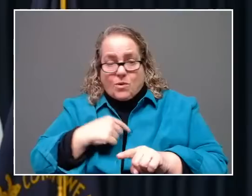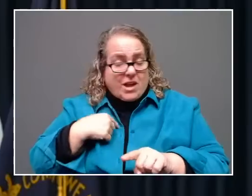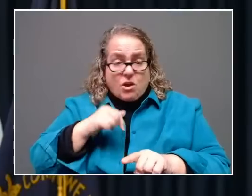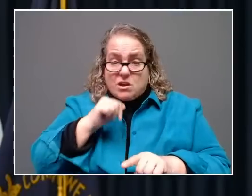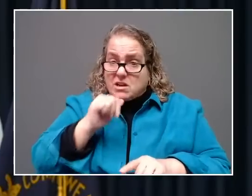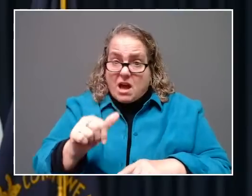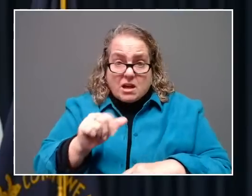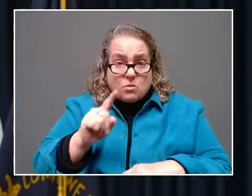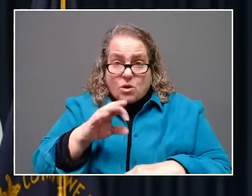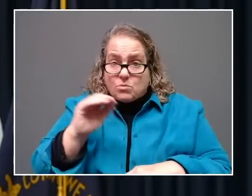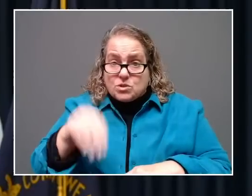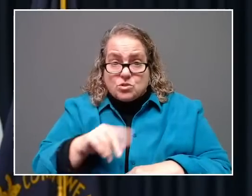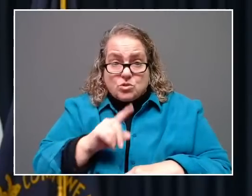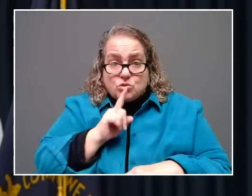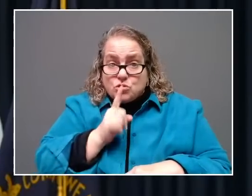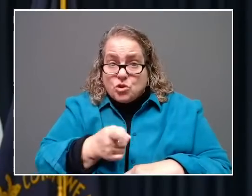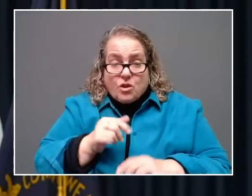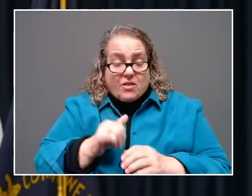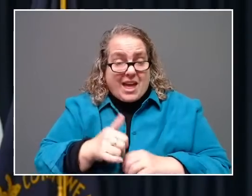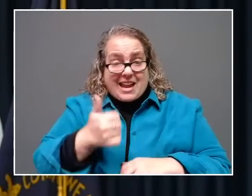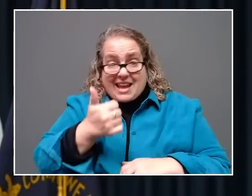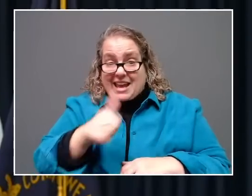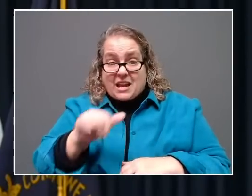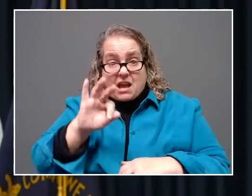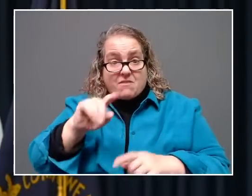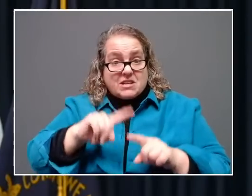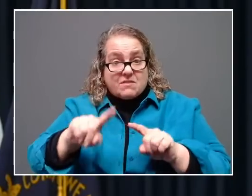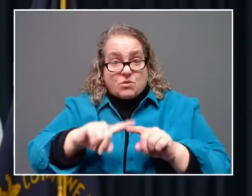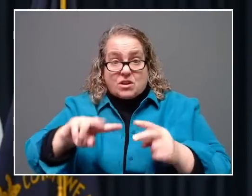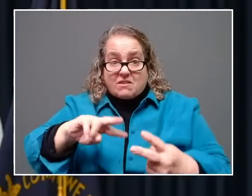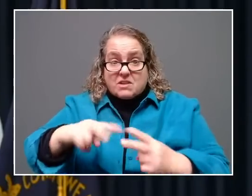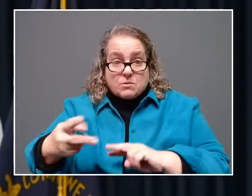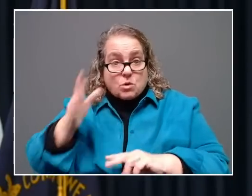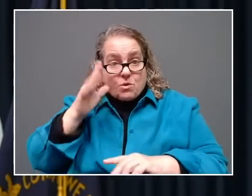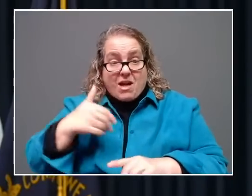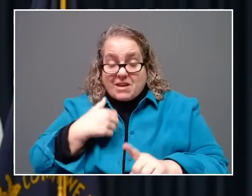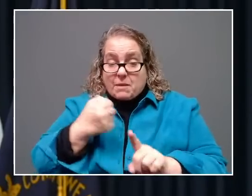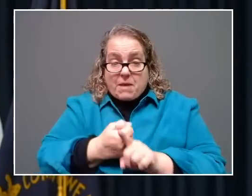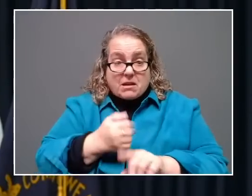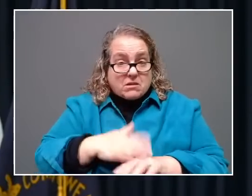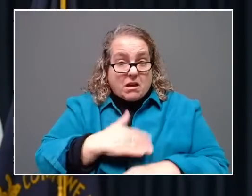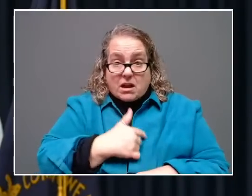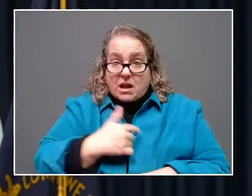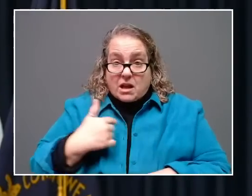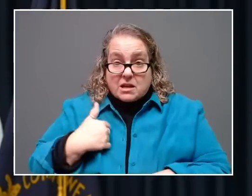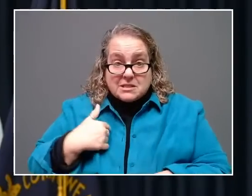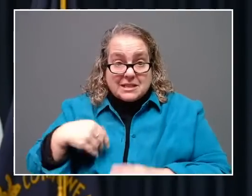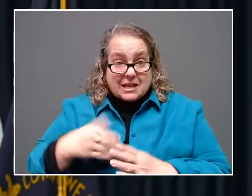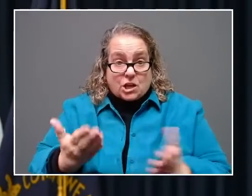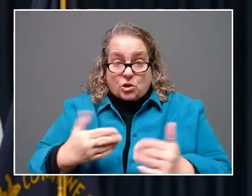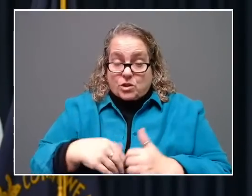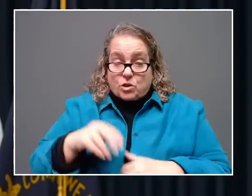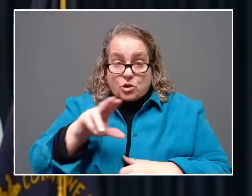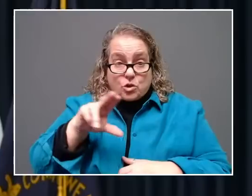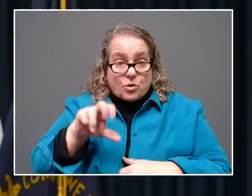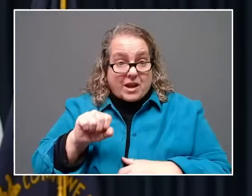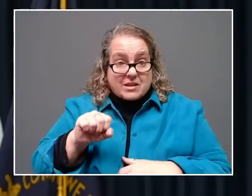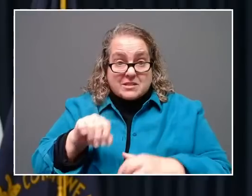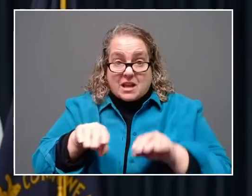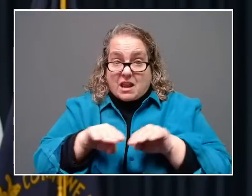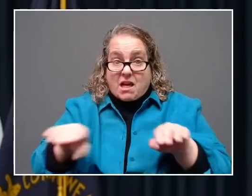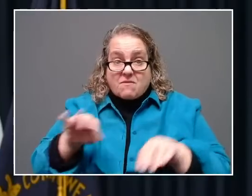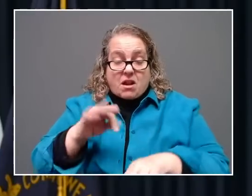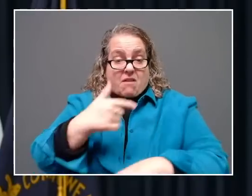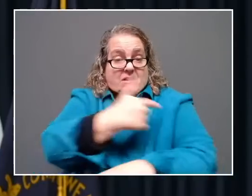or even sure that any of the variables out there will necessarily have an impact on us. Here in the United States, levels of